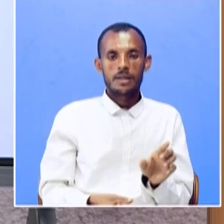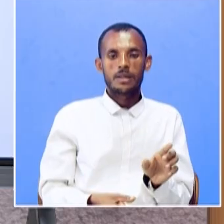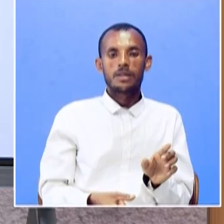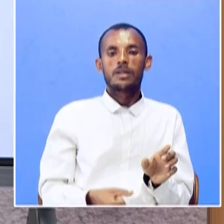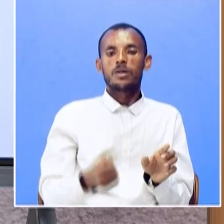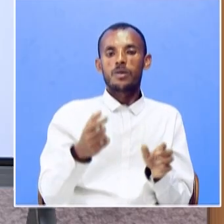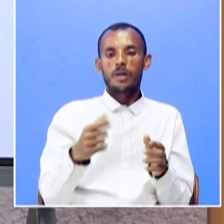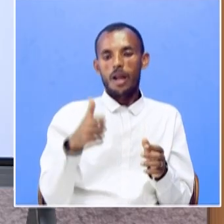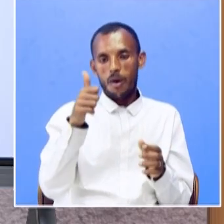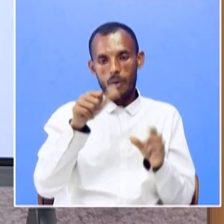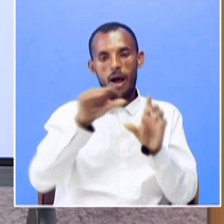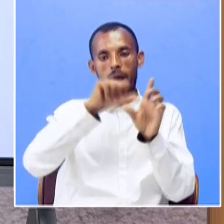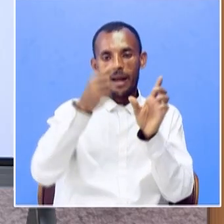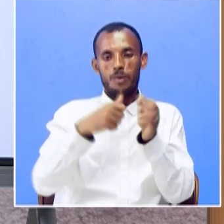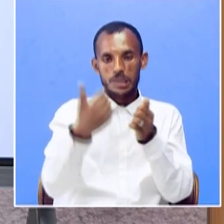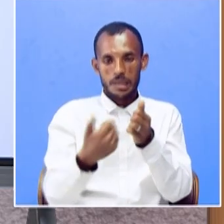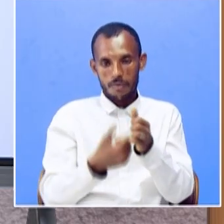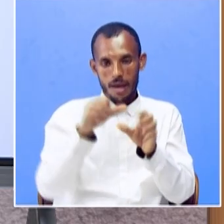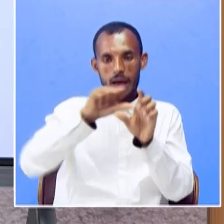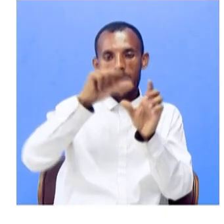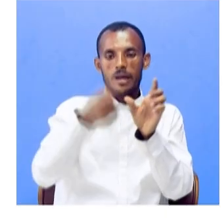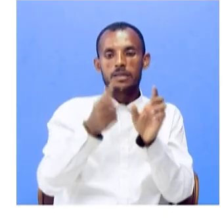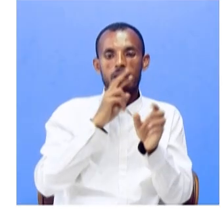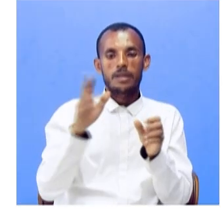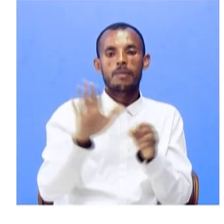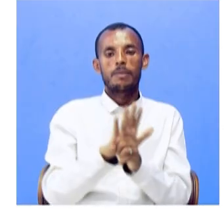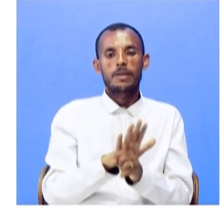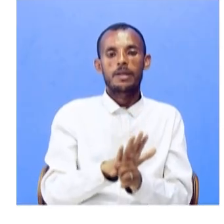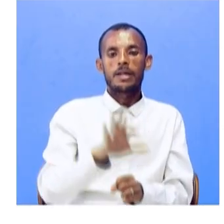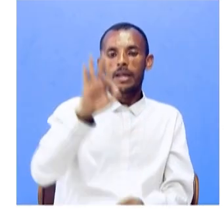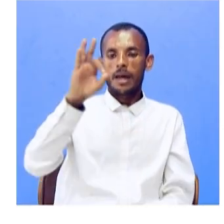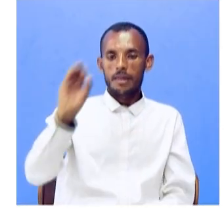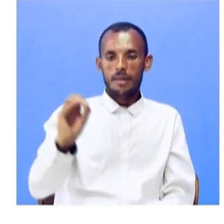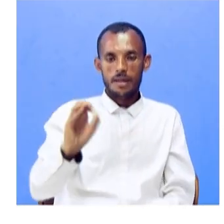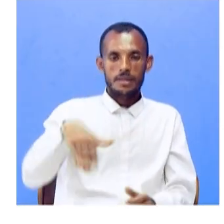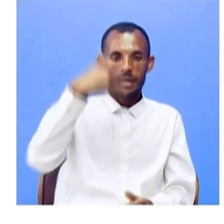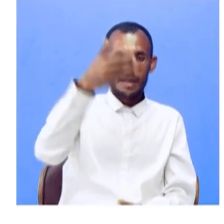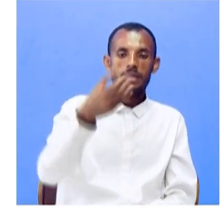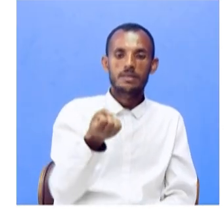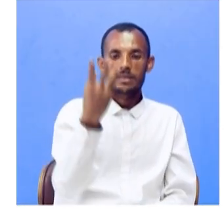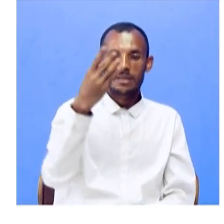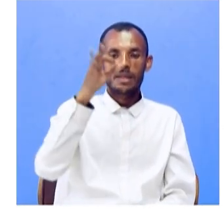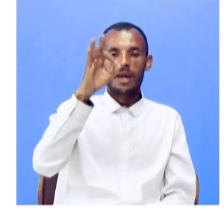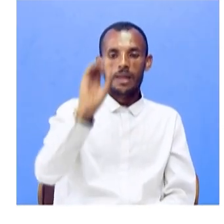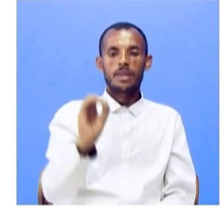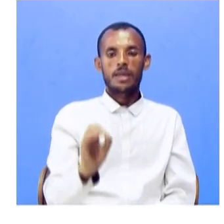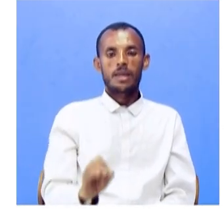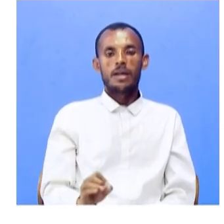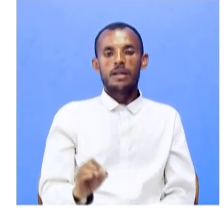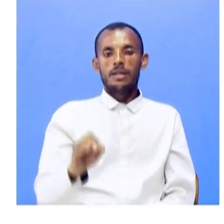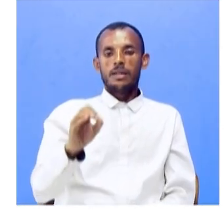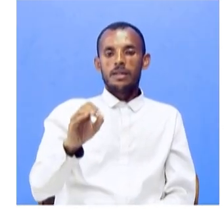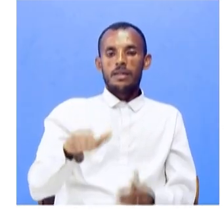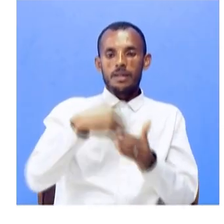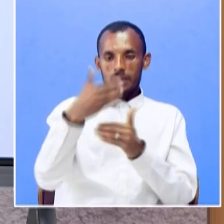because consecutive angles are supplementary. If this is 90 degree, this also 90. Not only this also